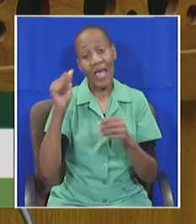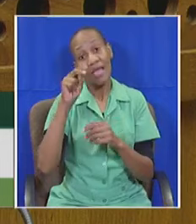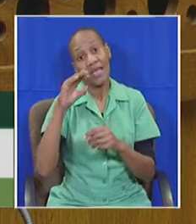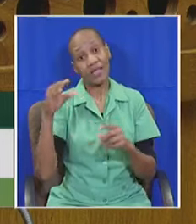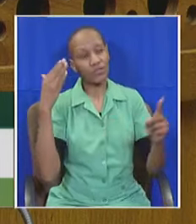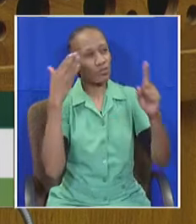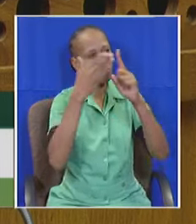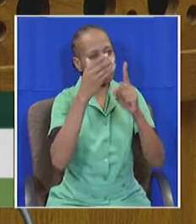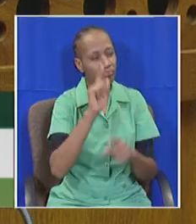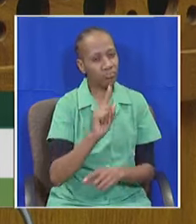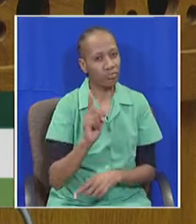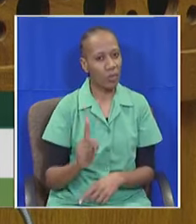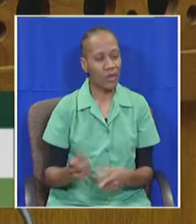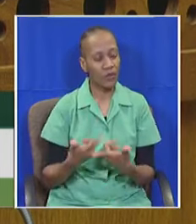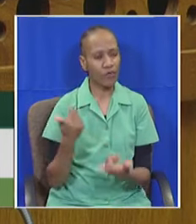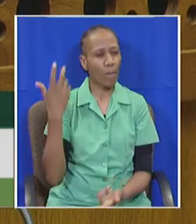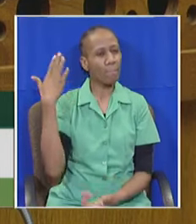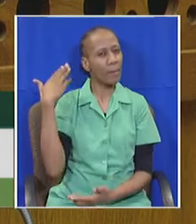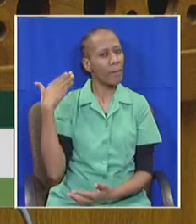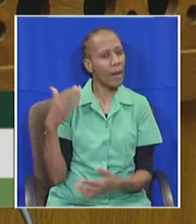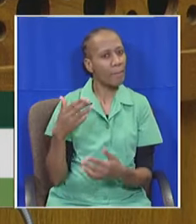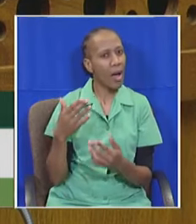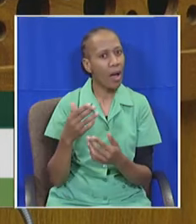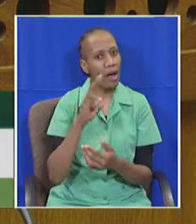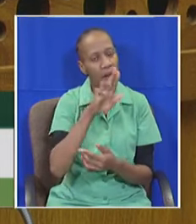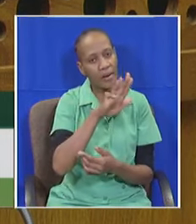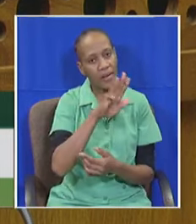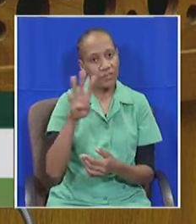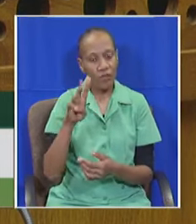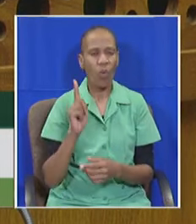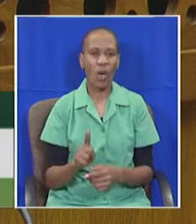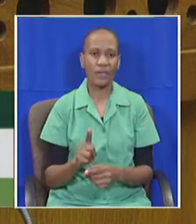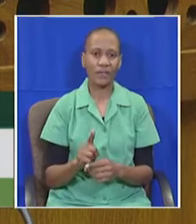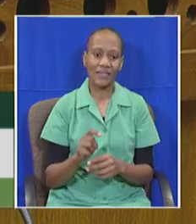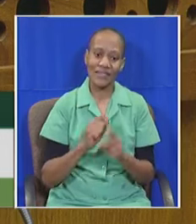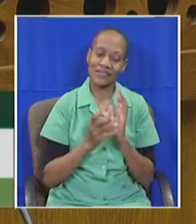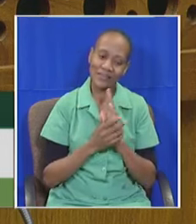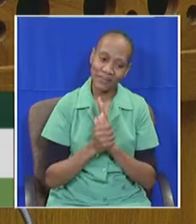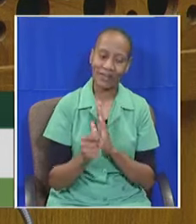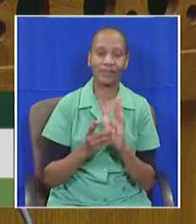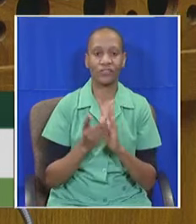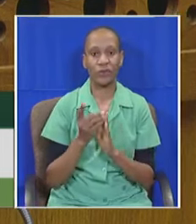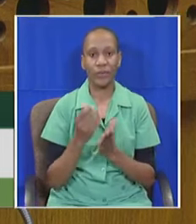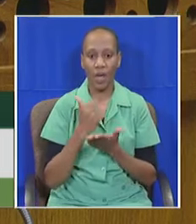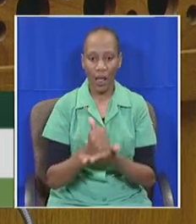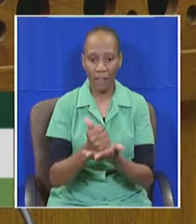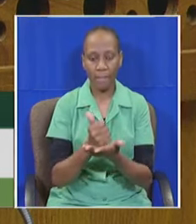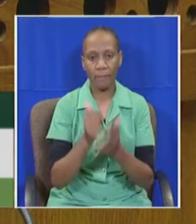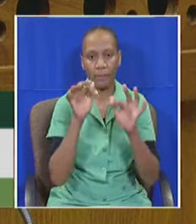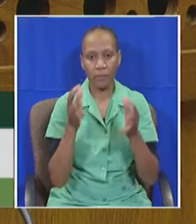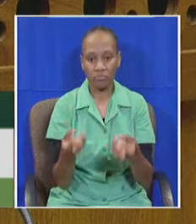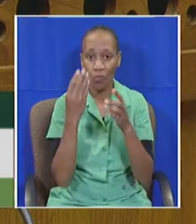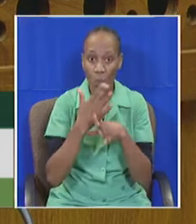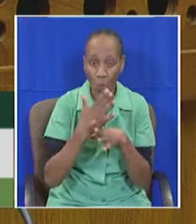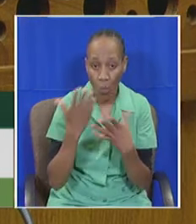ANC-led government since the dawn of democracy has been skills development for job creation, the reduction of poverty and